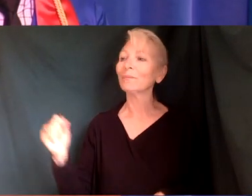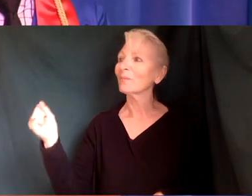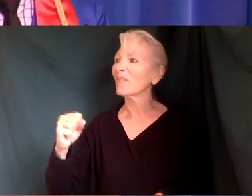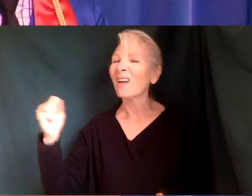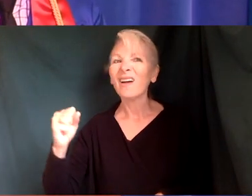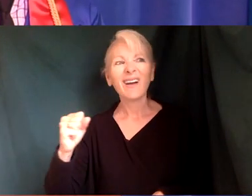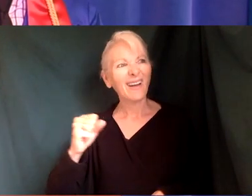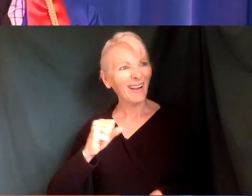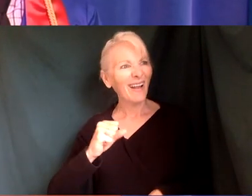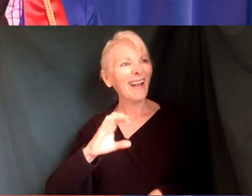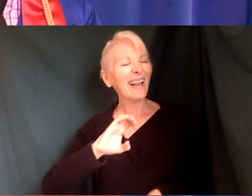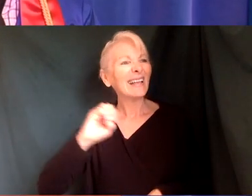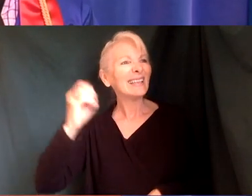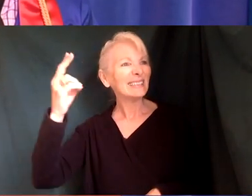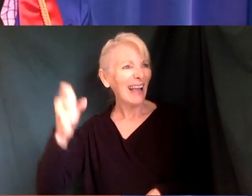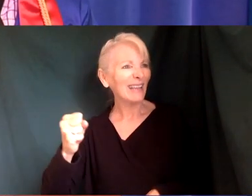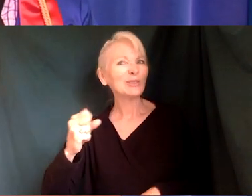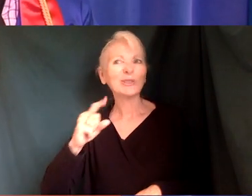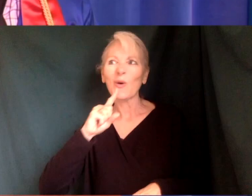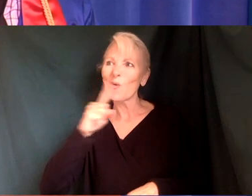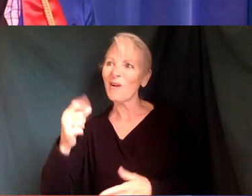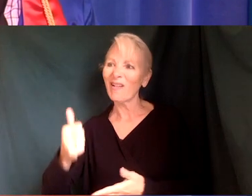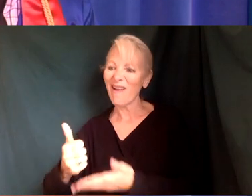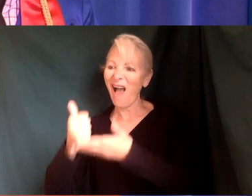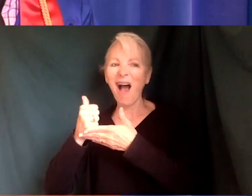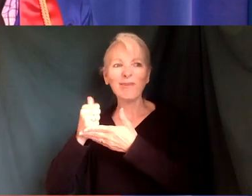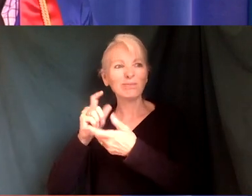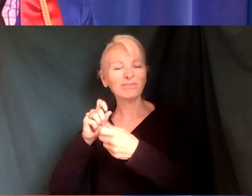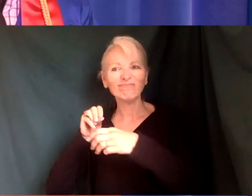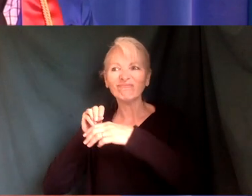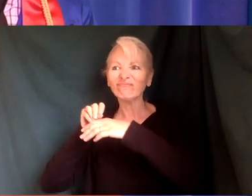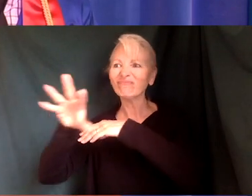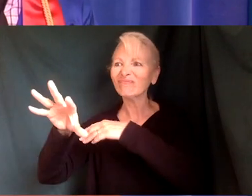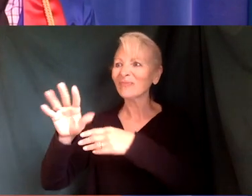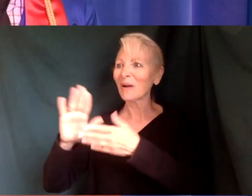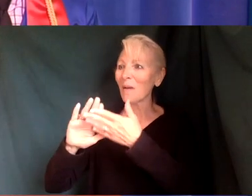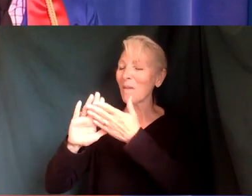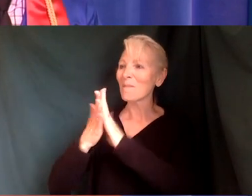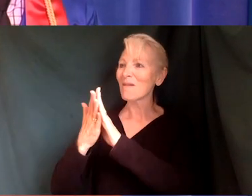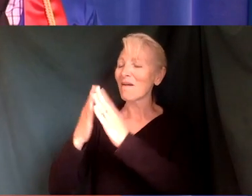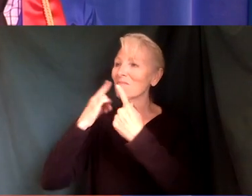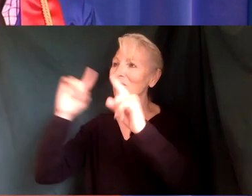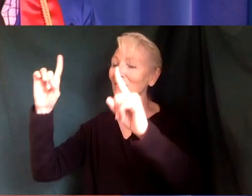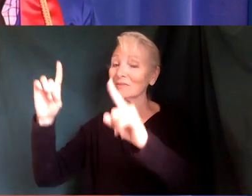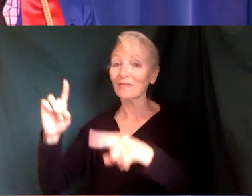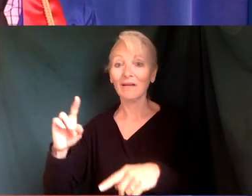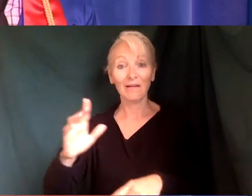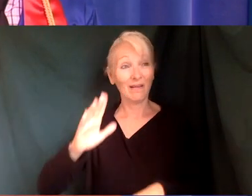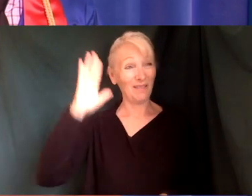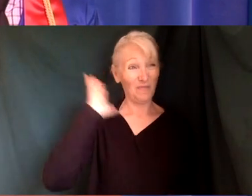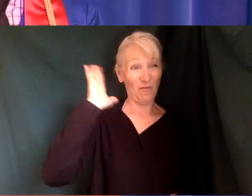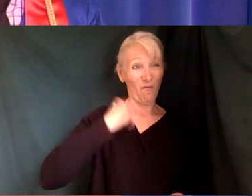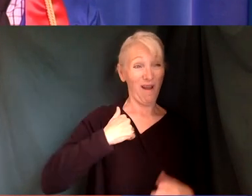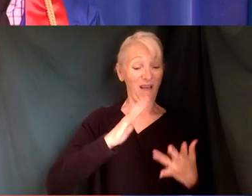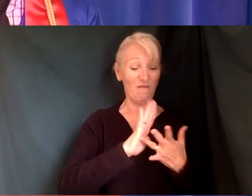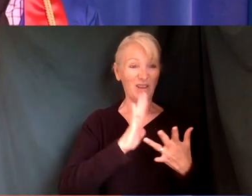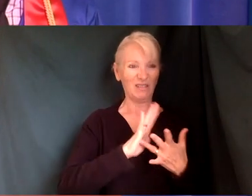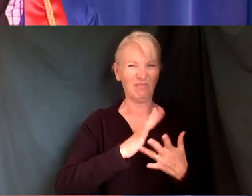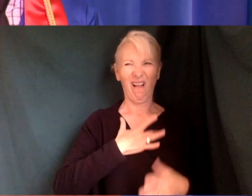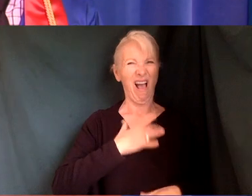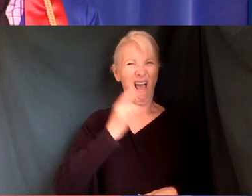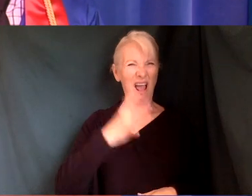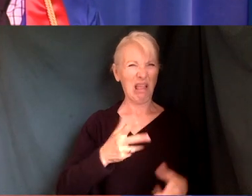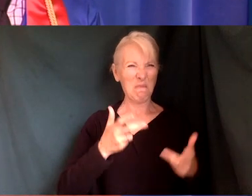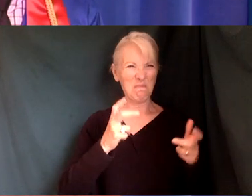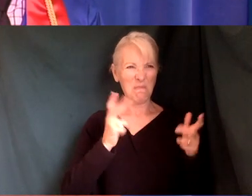body at East is so talented that it consistently has the power to transform students into works of art. Coming in as a freshman, I did not even